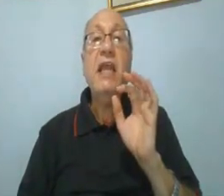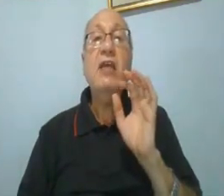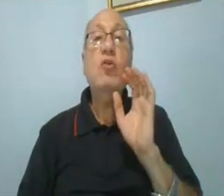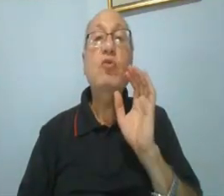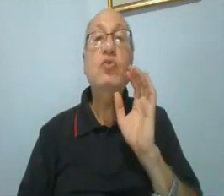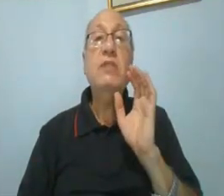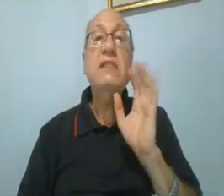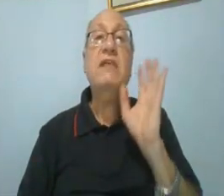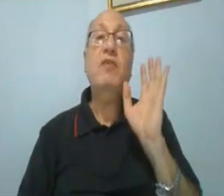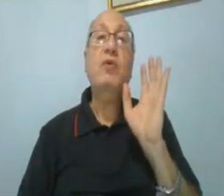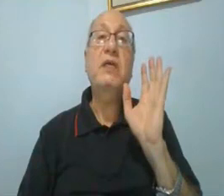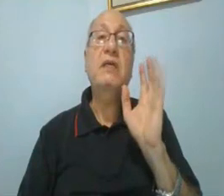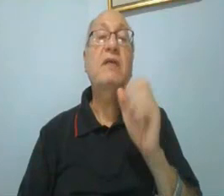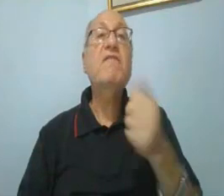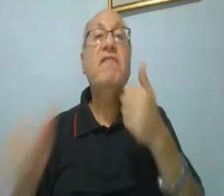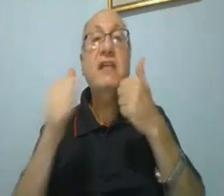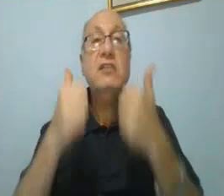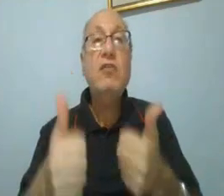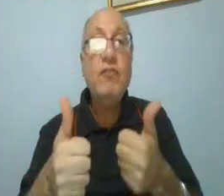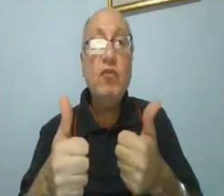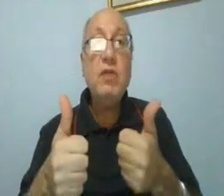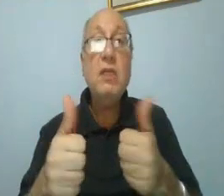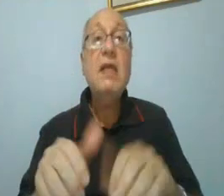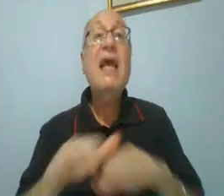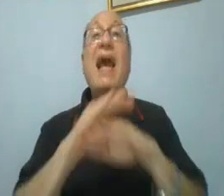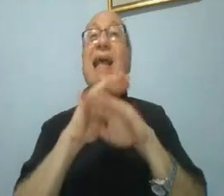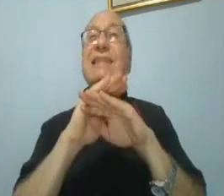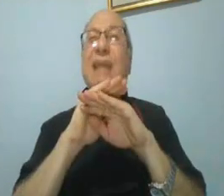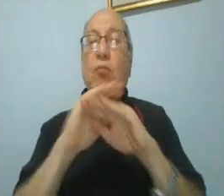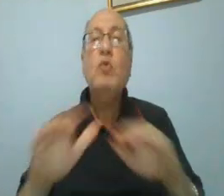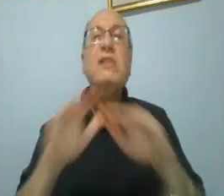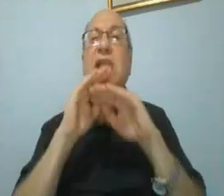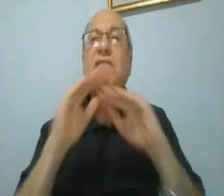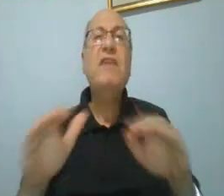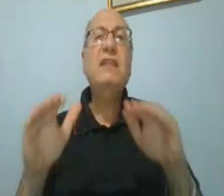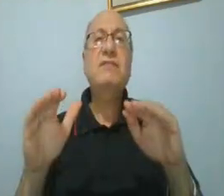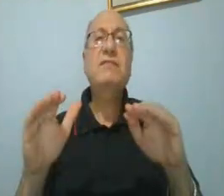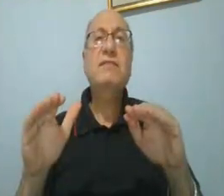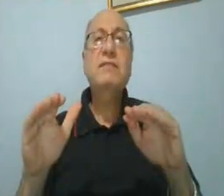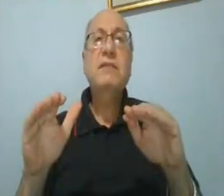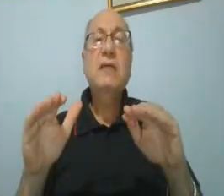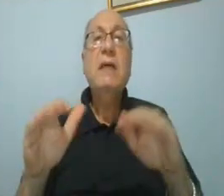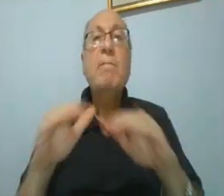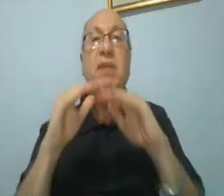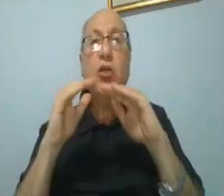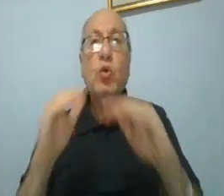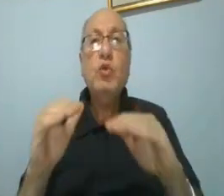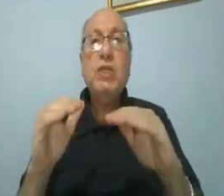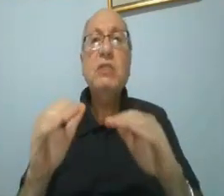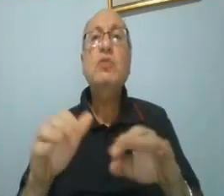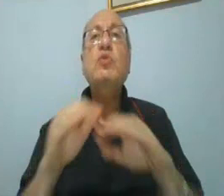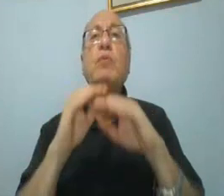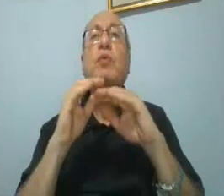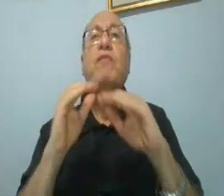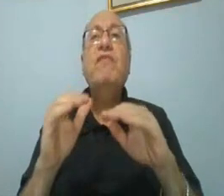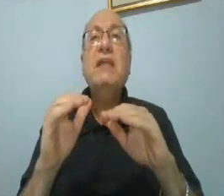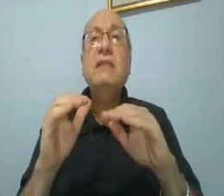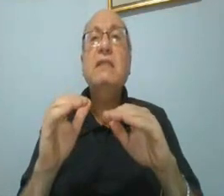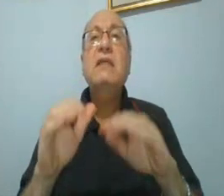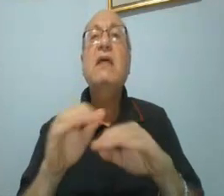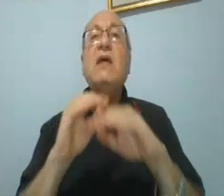precautions include the following. First of all, and the most effective precaution